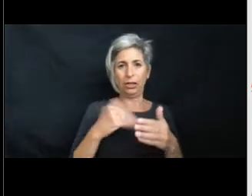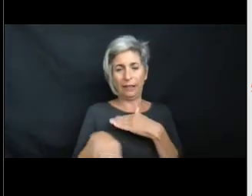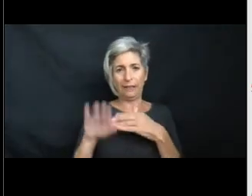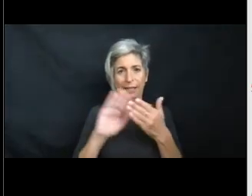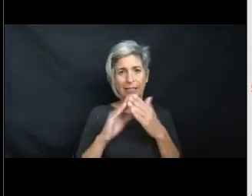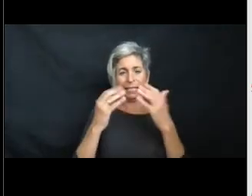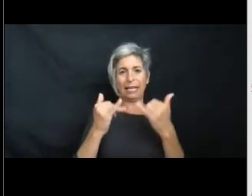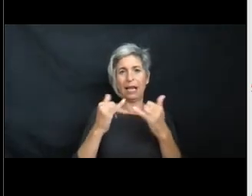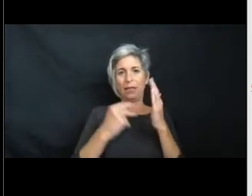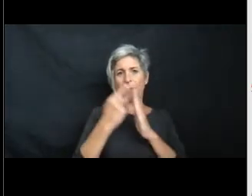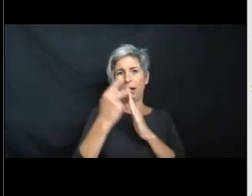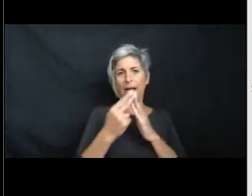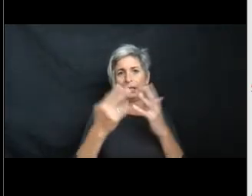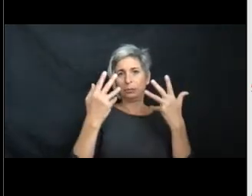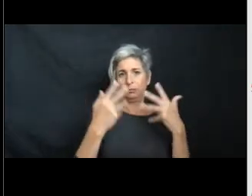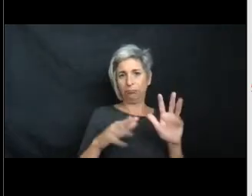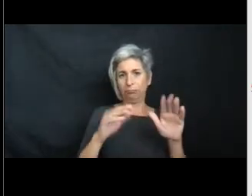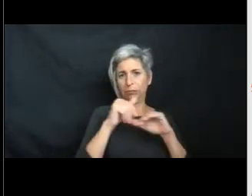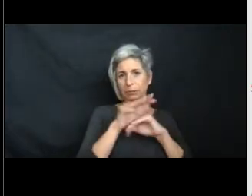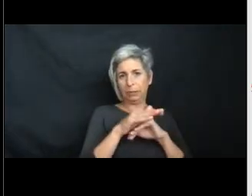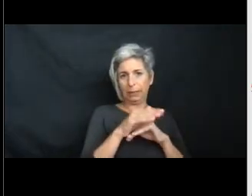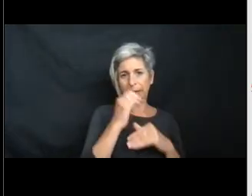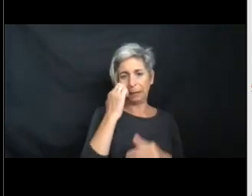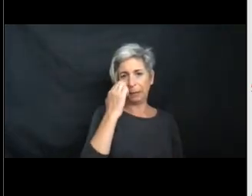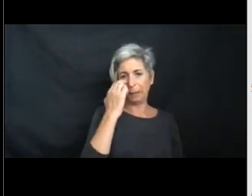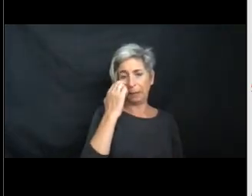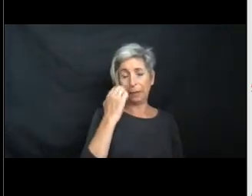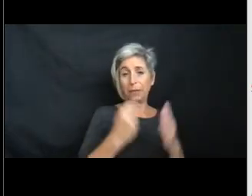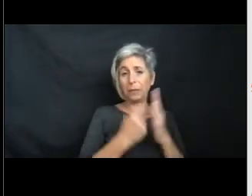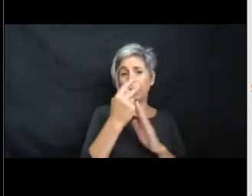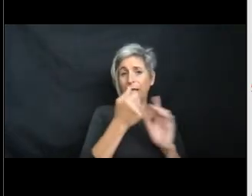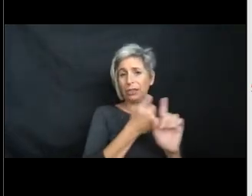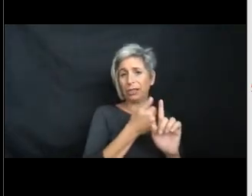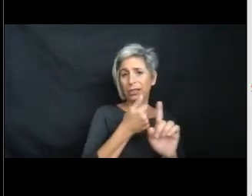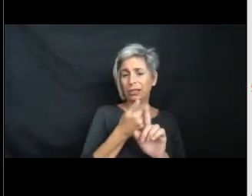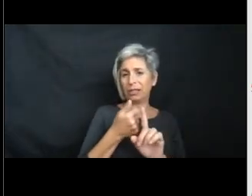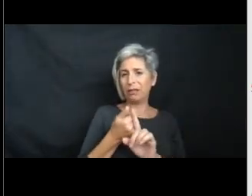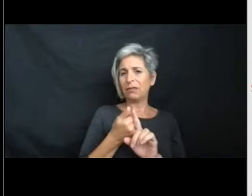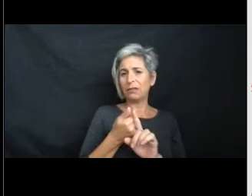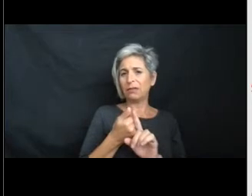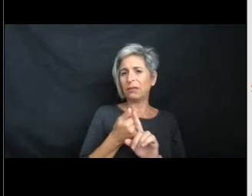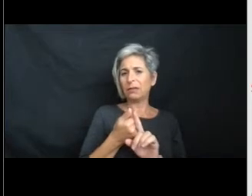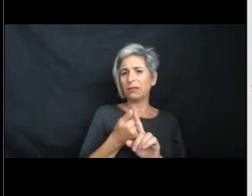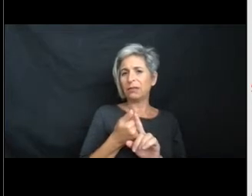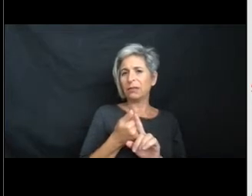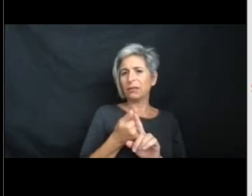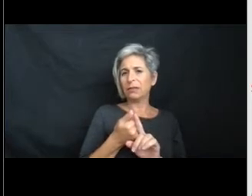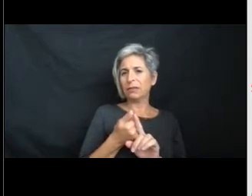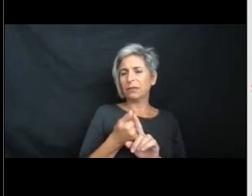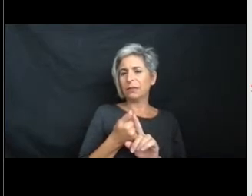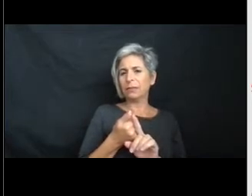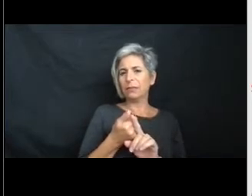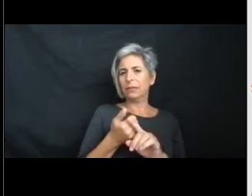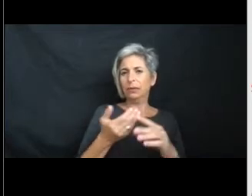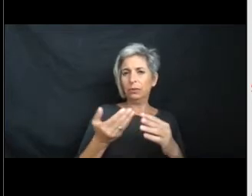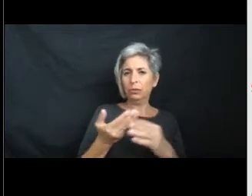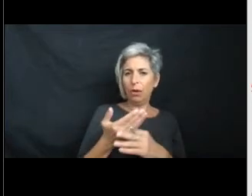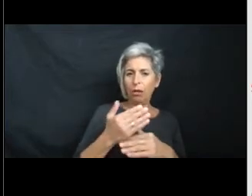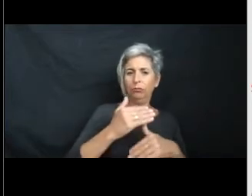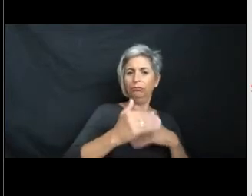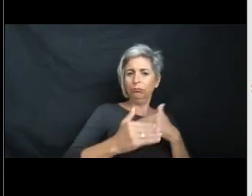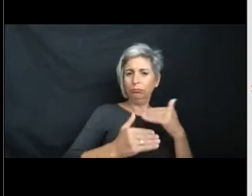project has been submitted. The project itself has gone through all the steps that Michelle